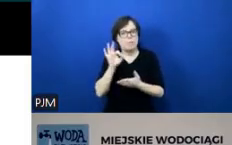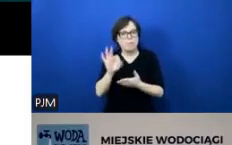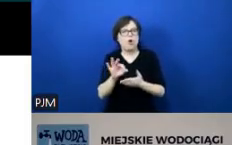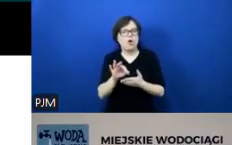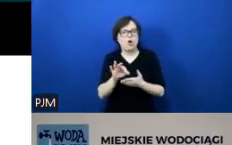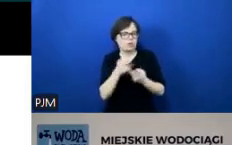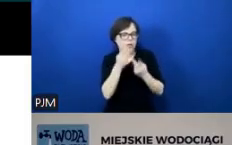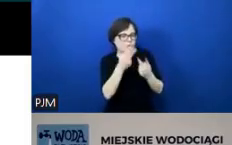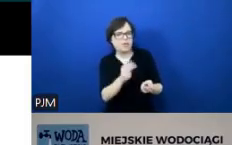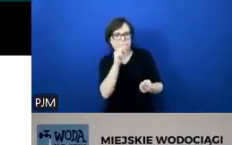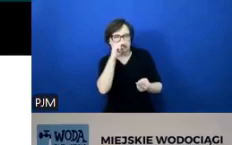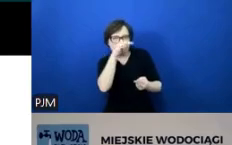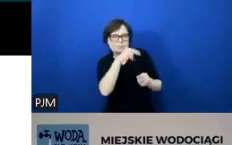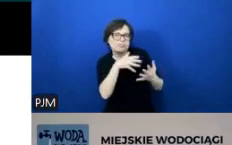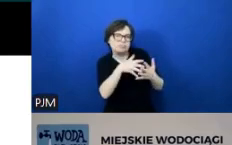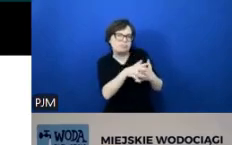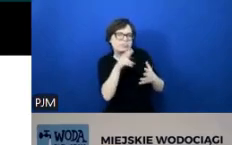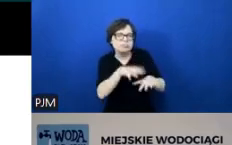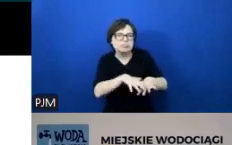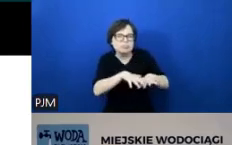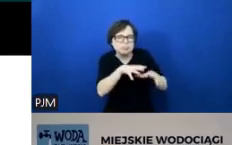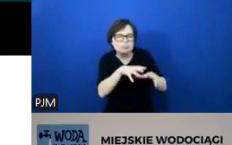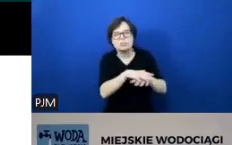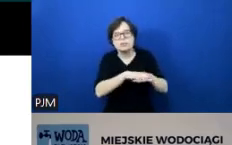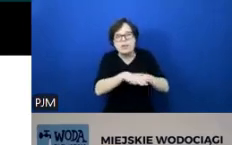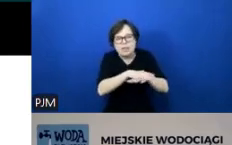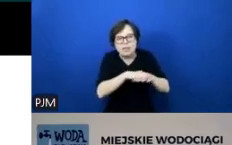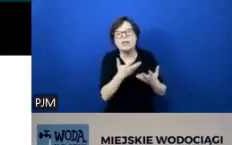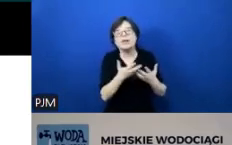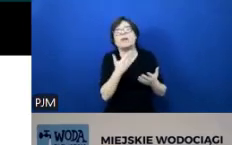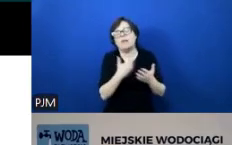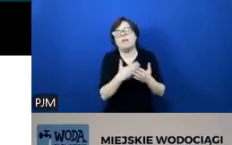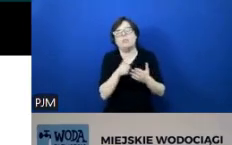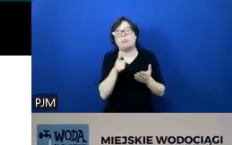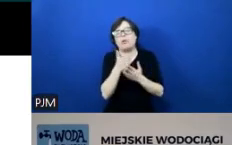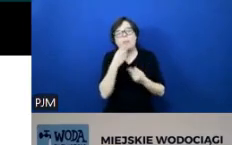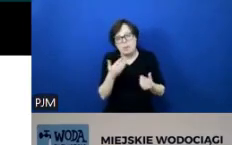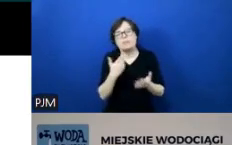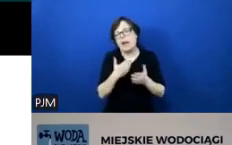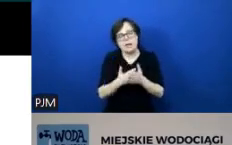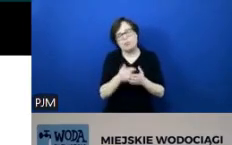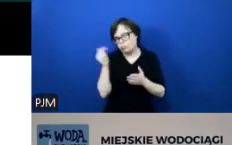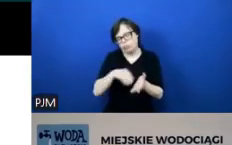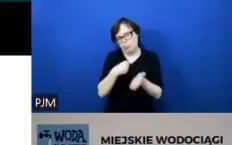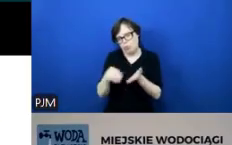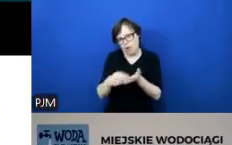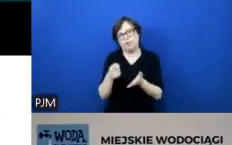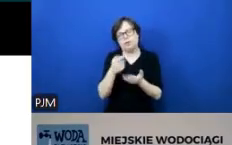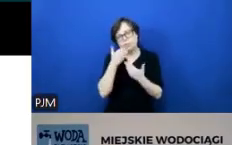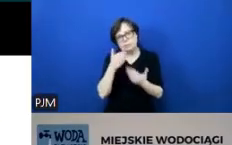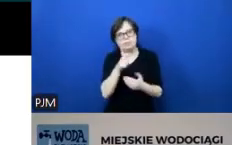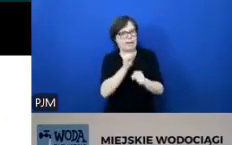state. That was mostly due to the fact that there was not enough money for the system, so everybody has to pay a price.